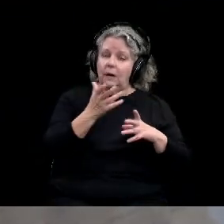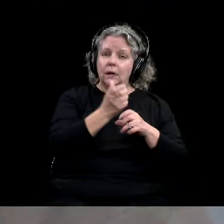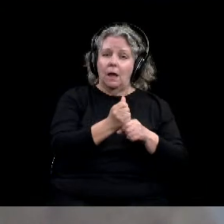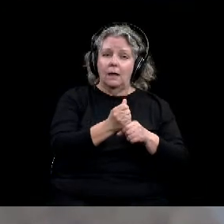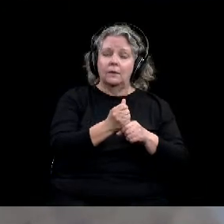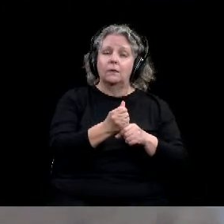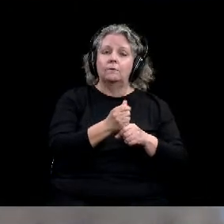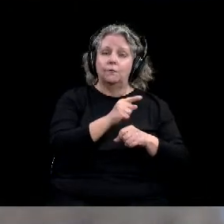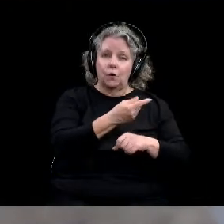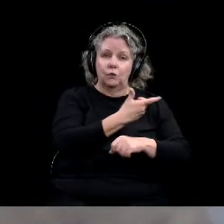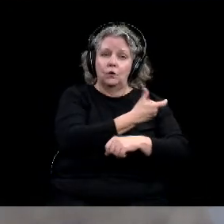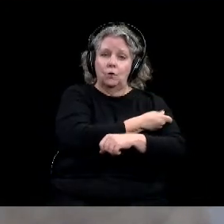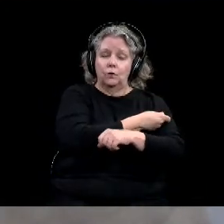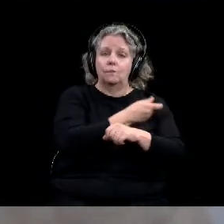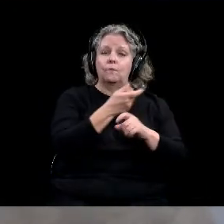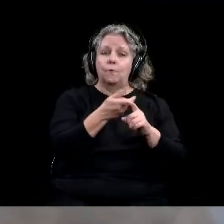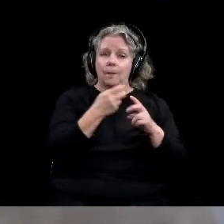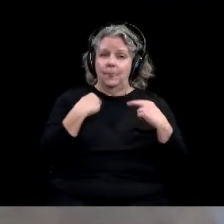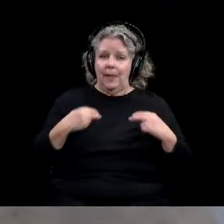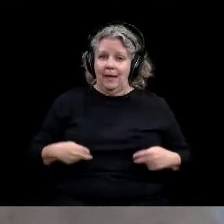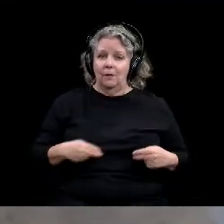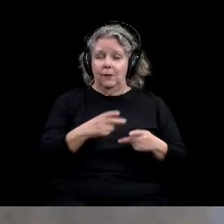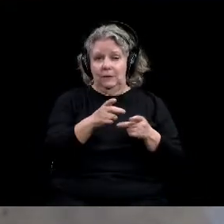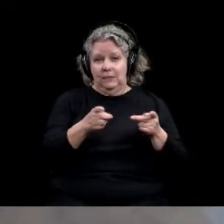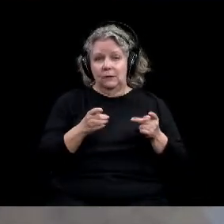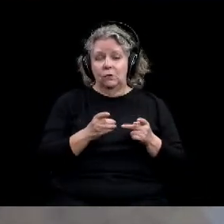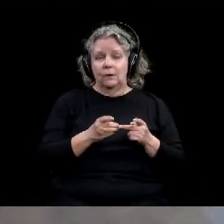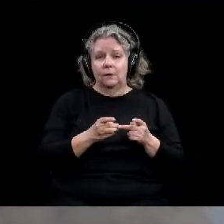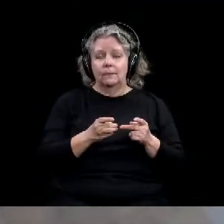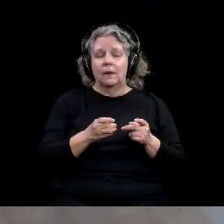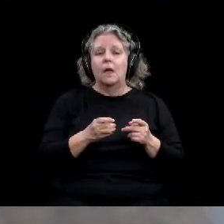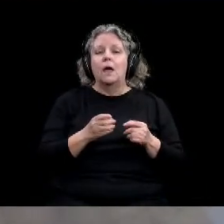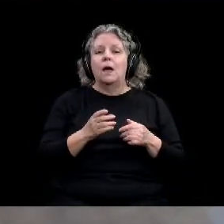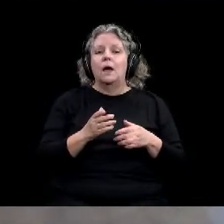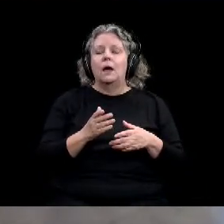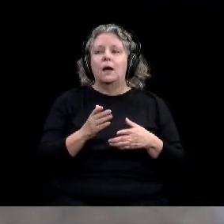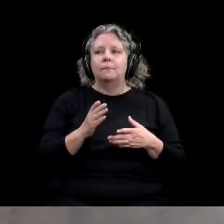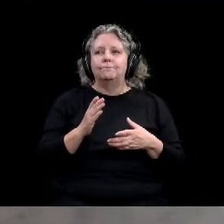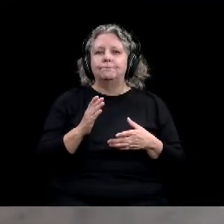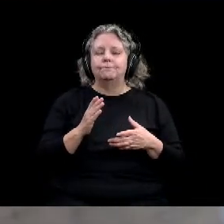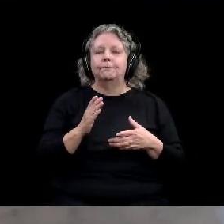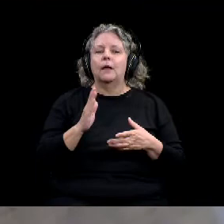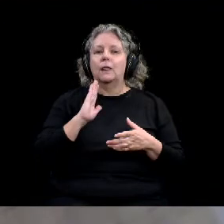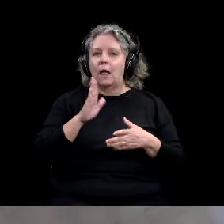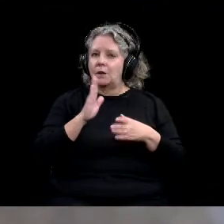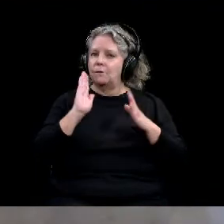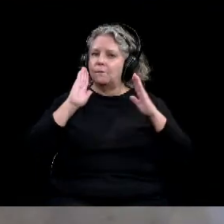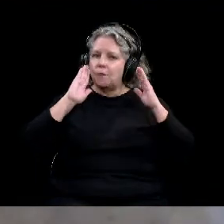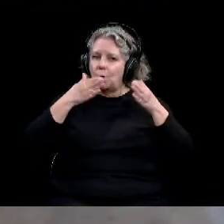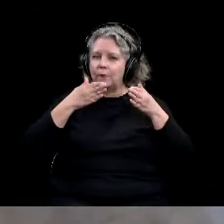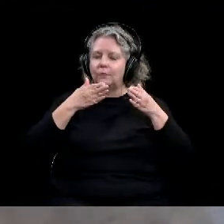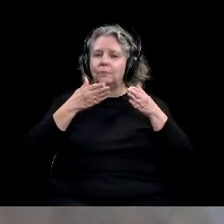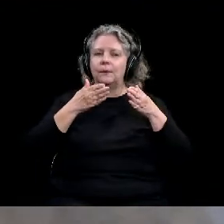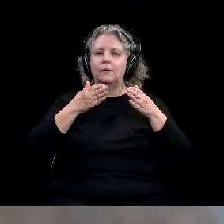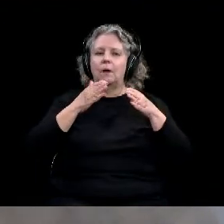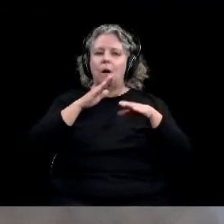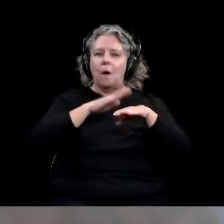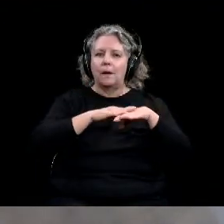has been on the vaccine clinic, please also remember that free COVID-19 community testing is still